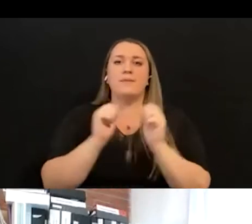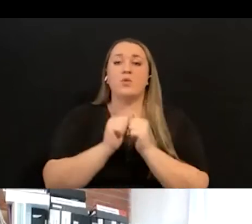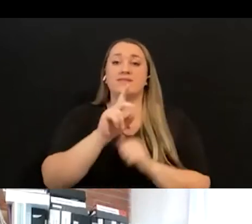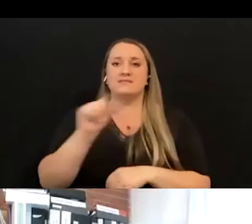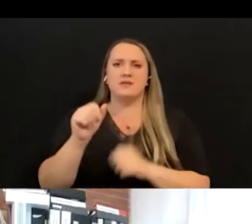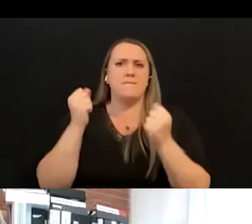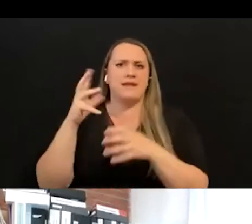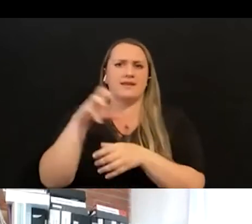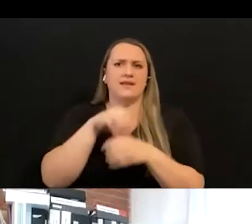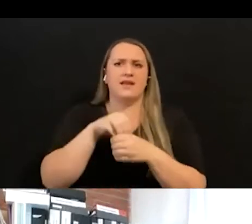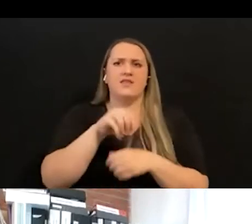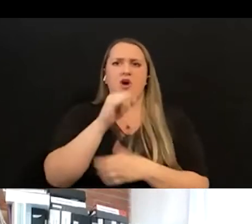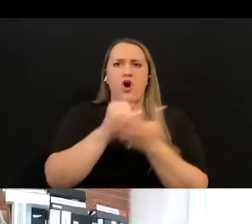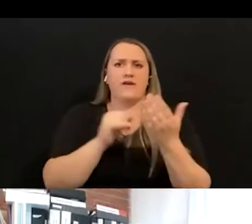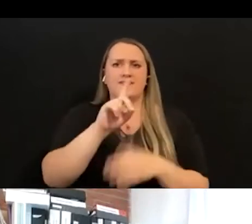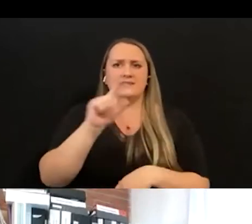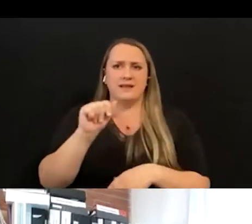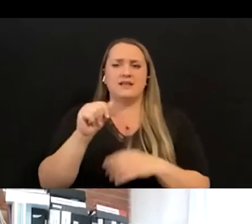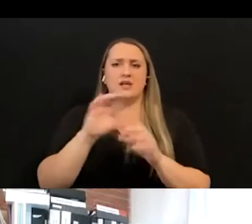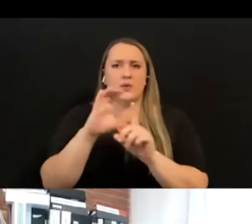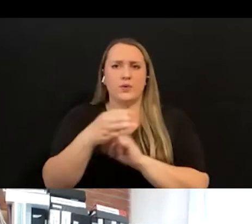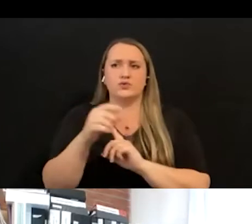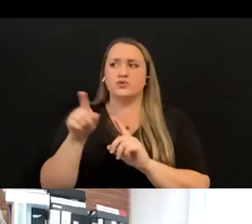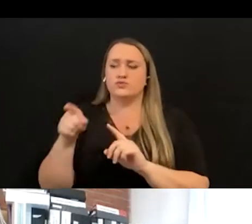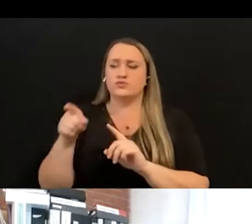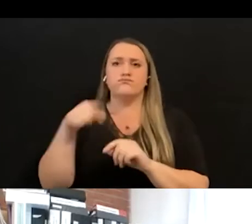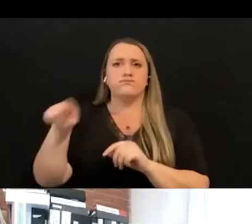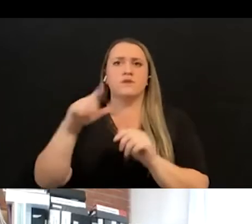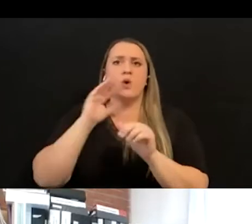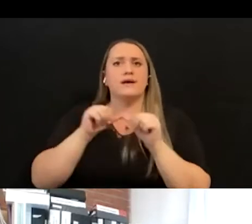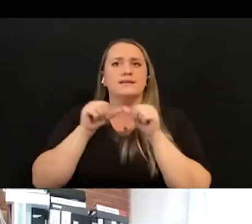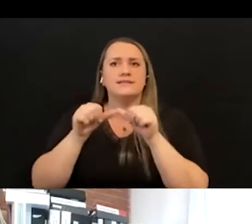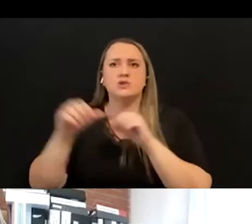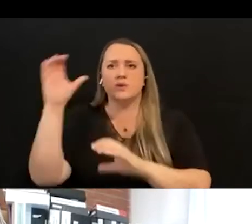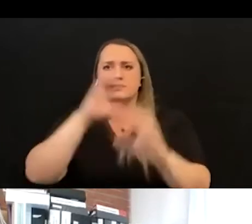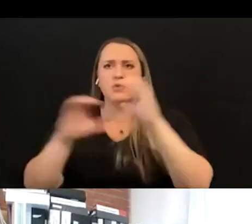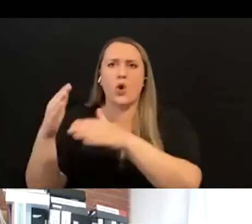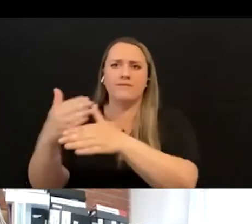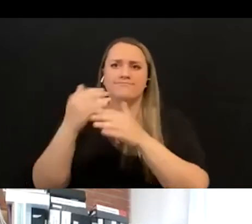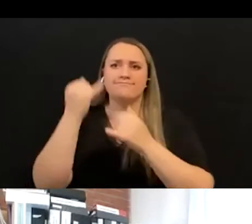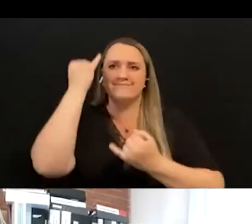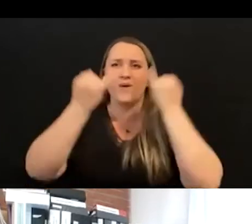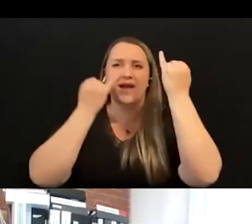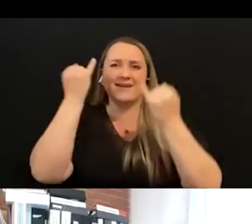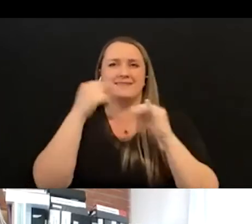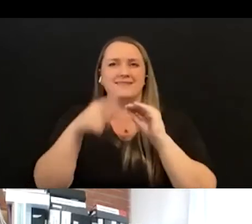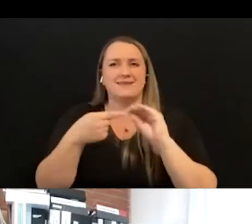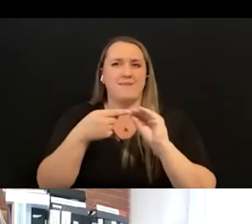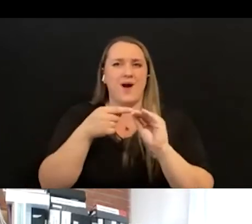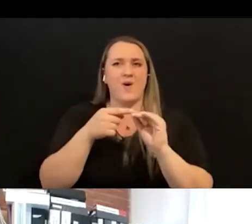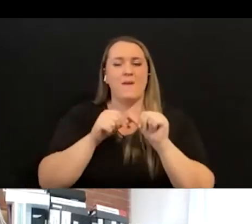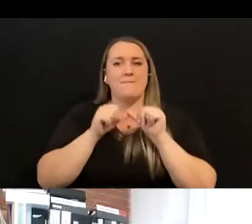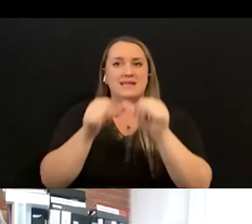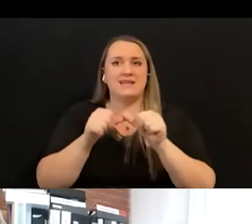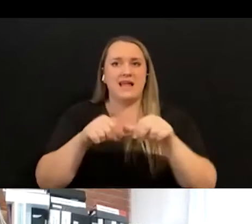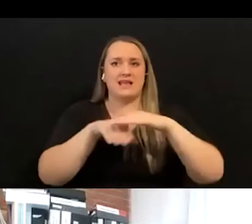culture, to continue exploring and sharing ideas around maintaining